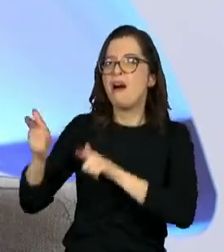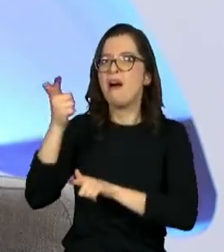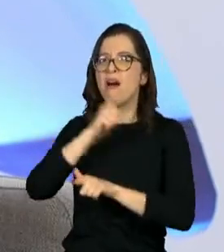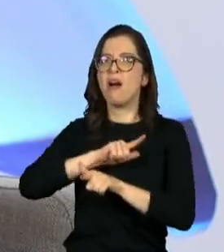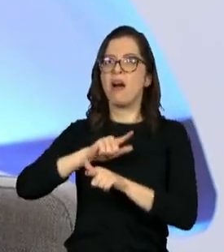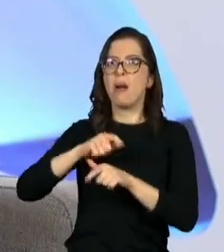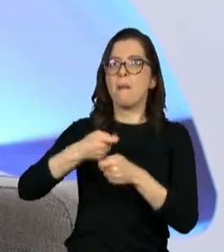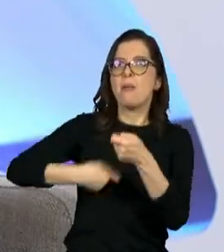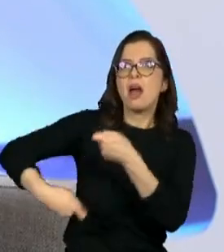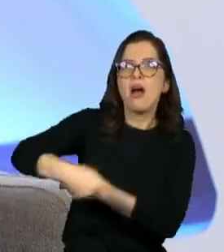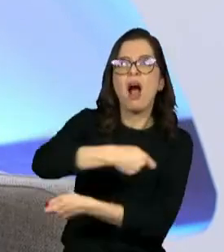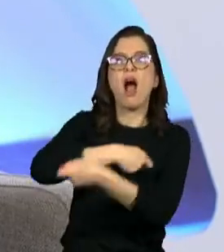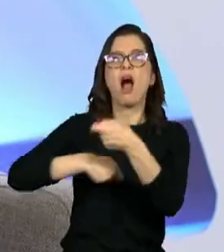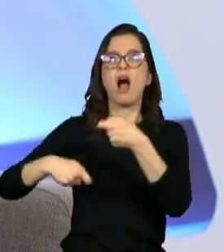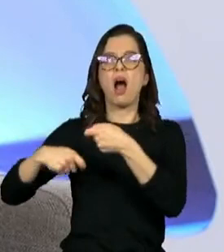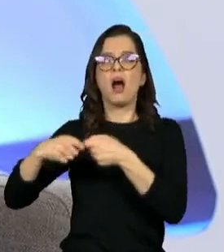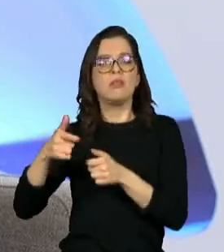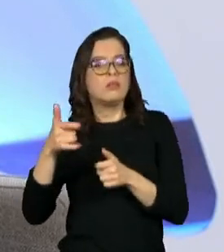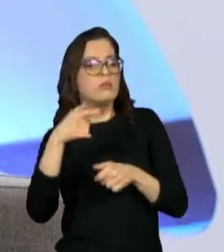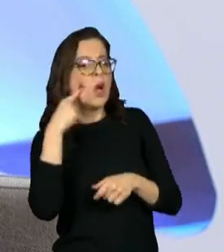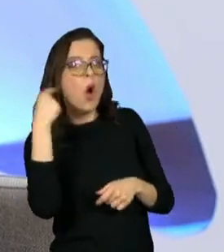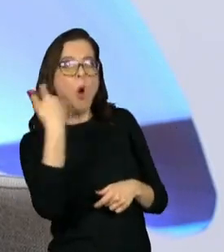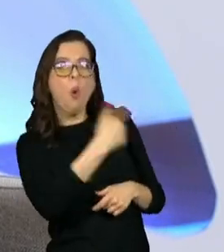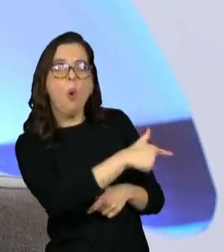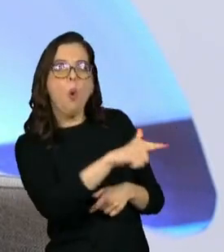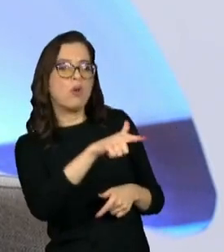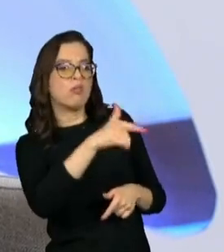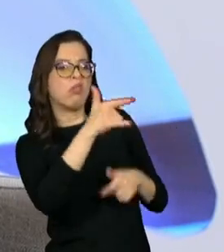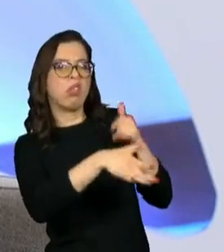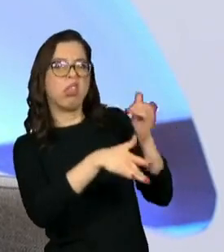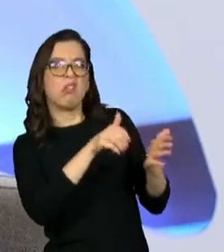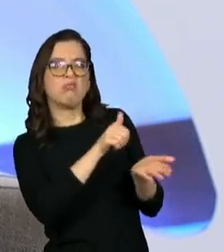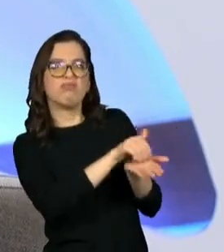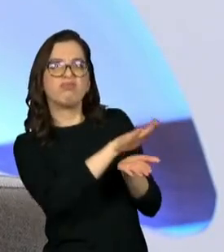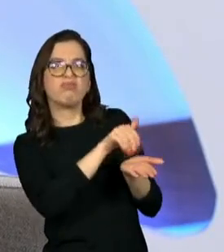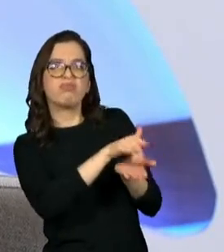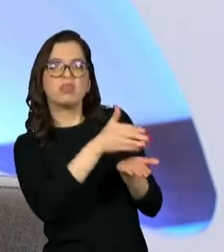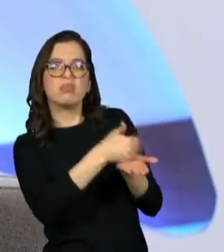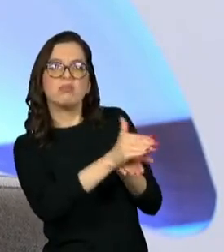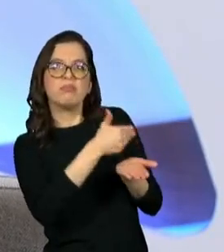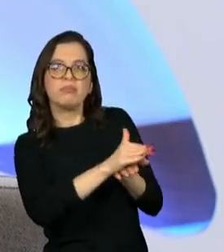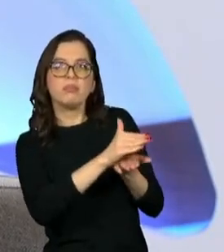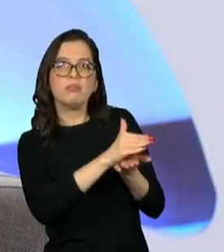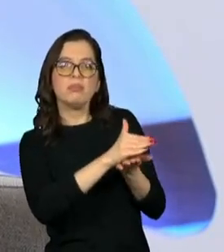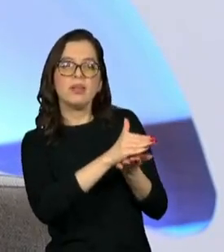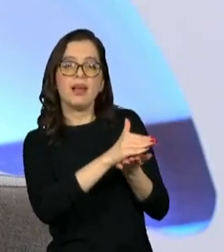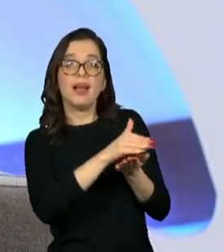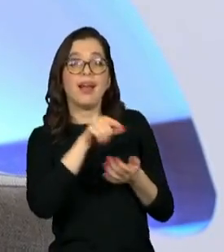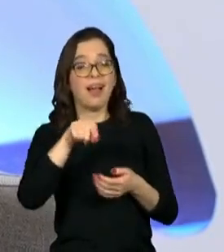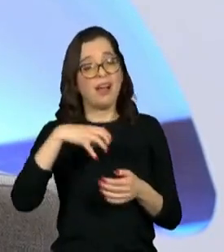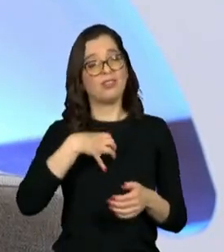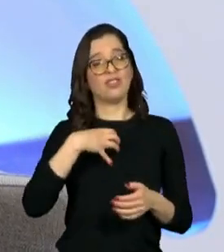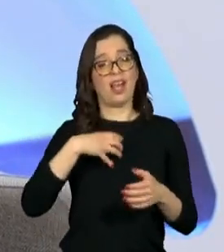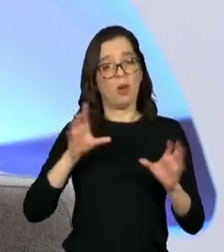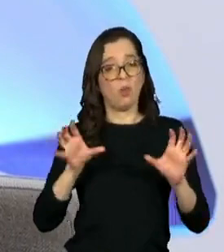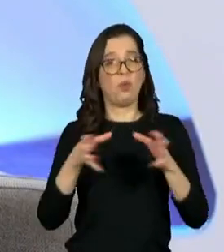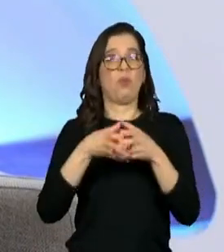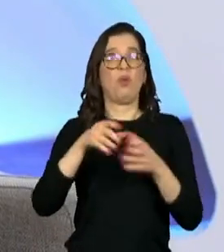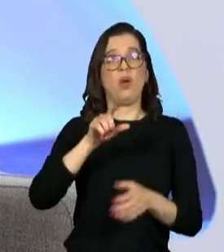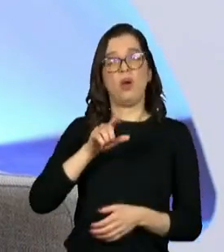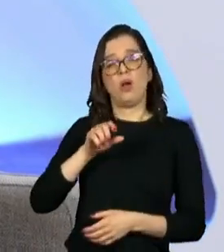market bestowed upon them. And by implication, that those who were left out by the era of